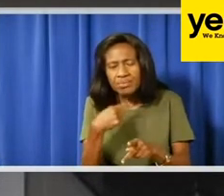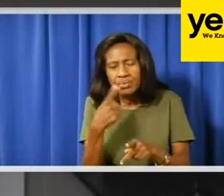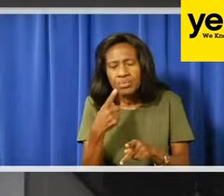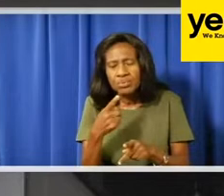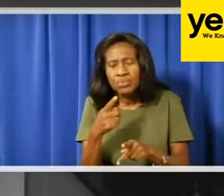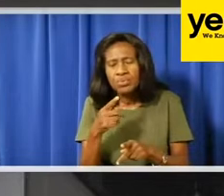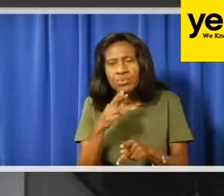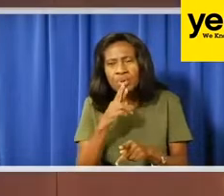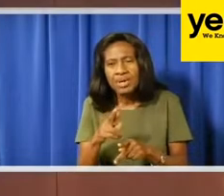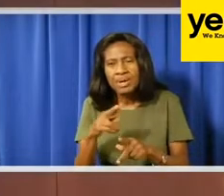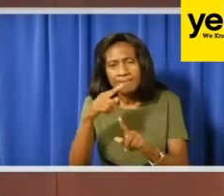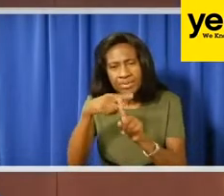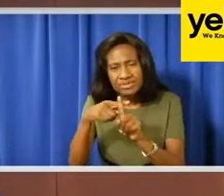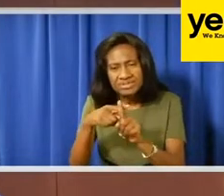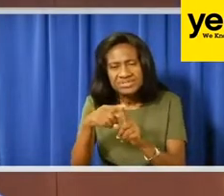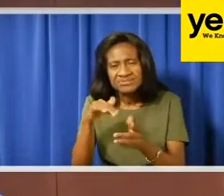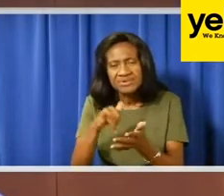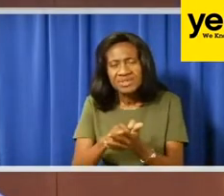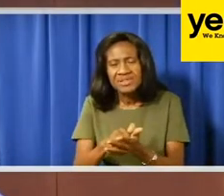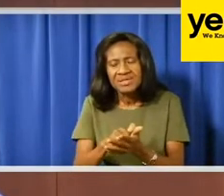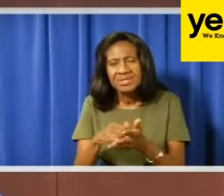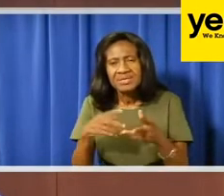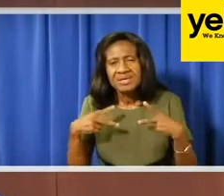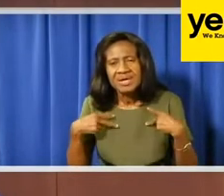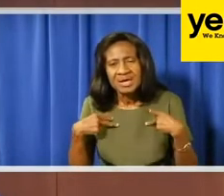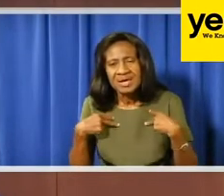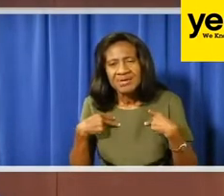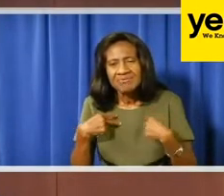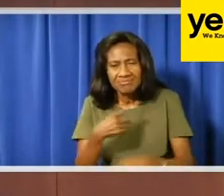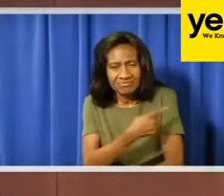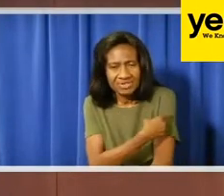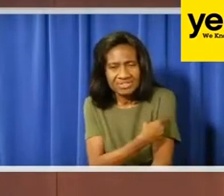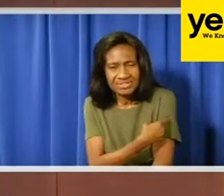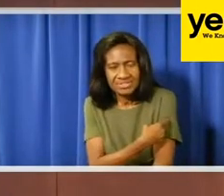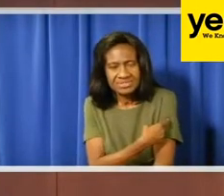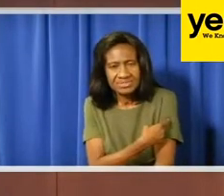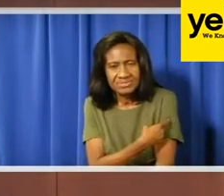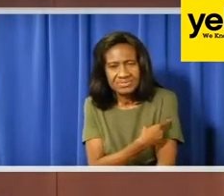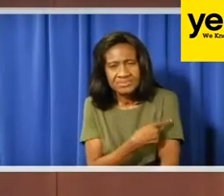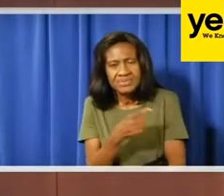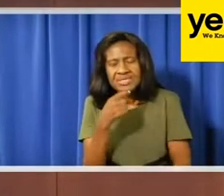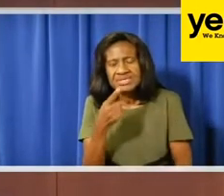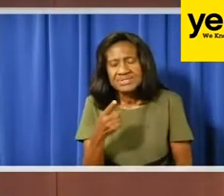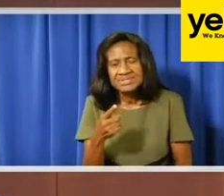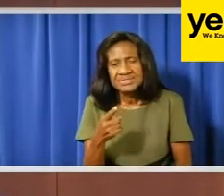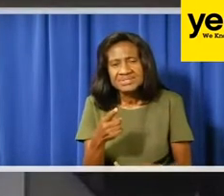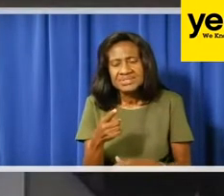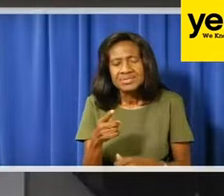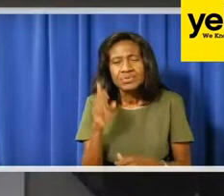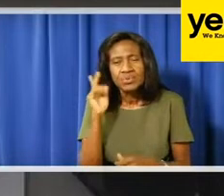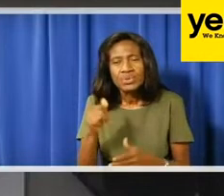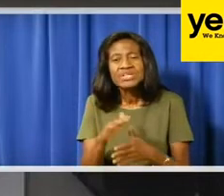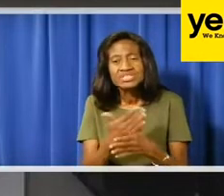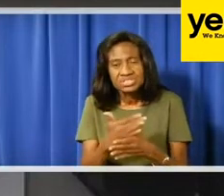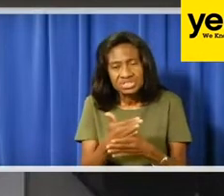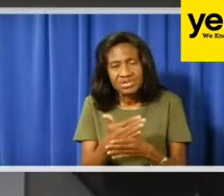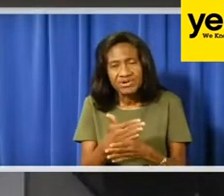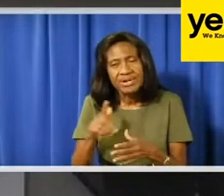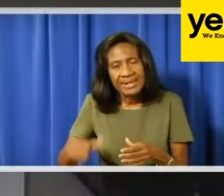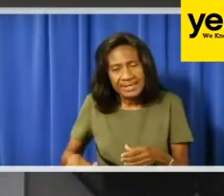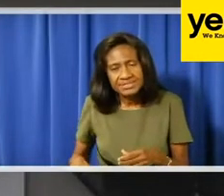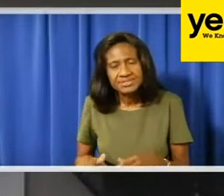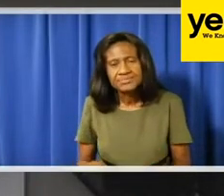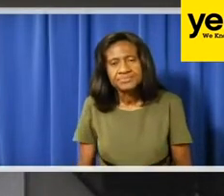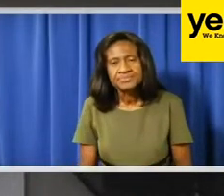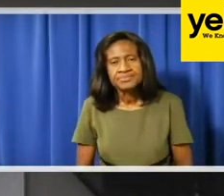vaccinated? I have that. We have that information. I don't have it on top of my head, but I can share it with you. Okay, that's great. Also, I don't know whether you can